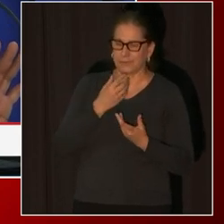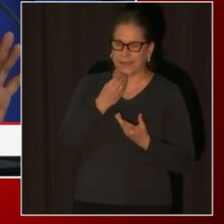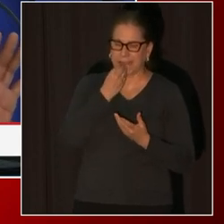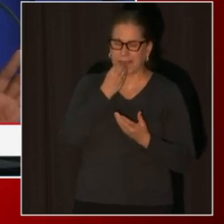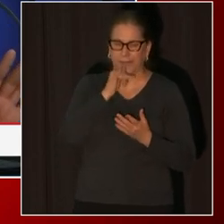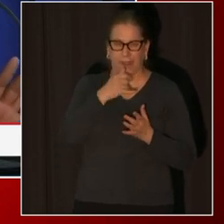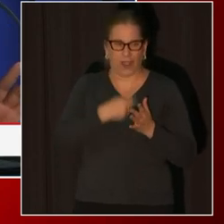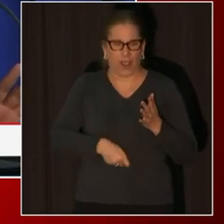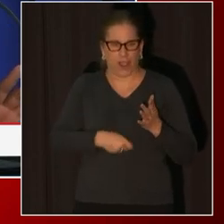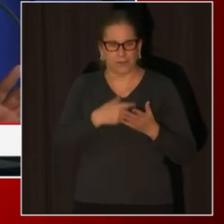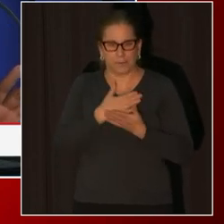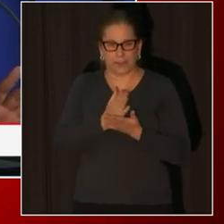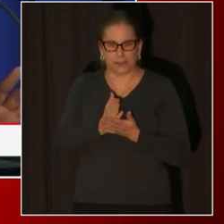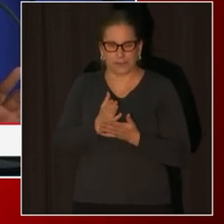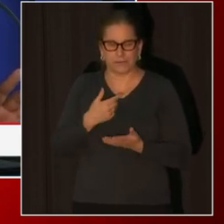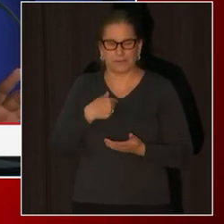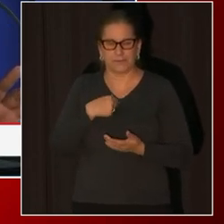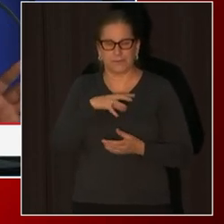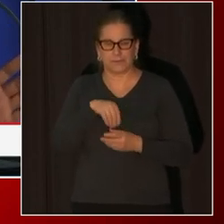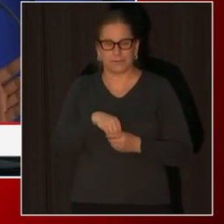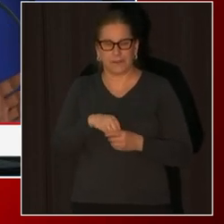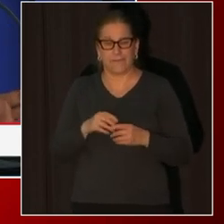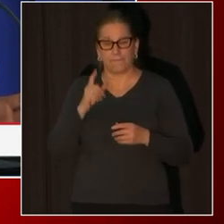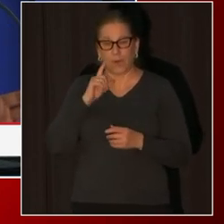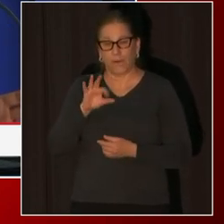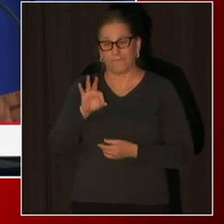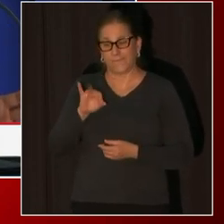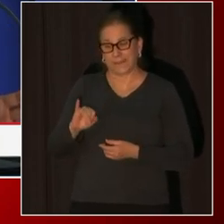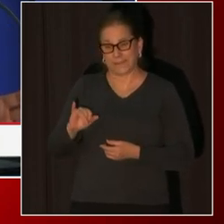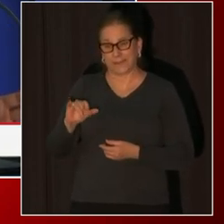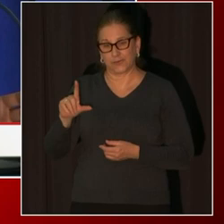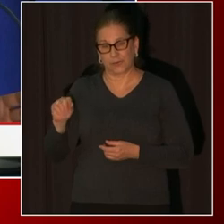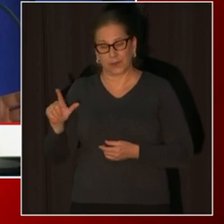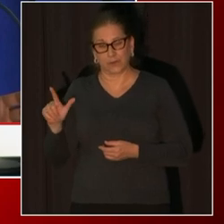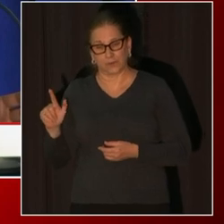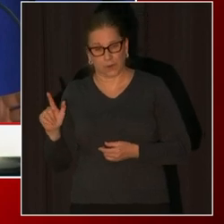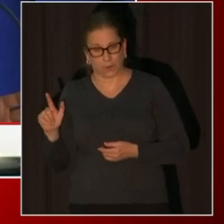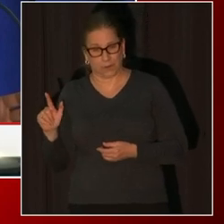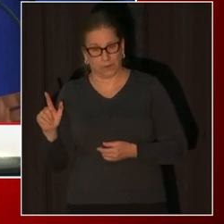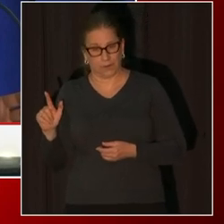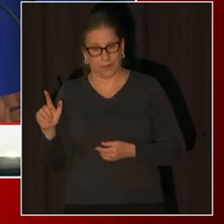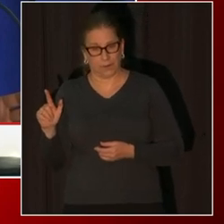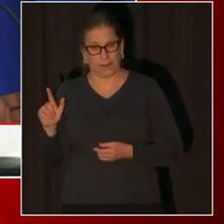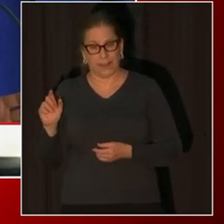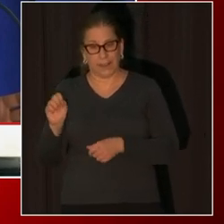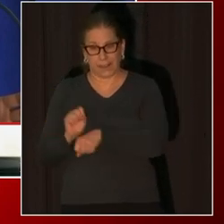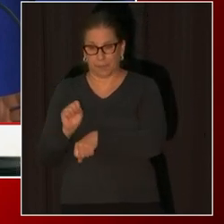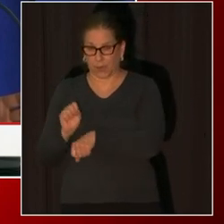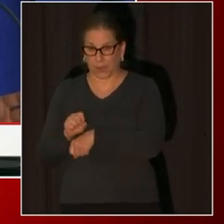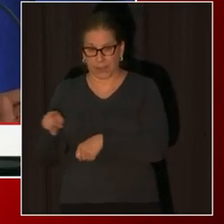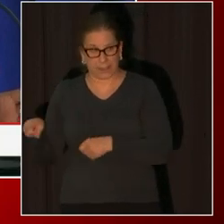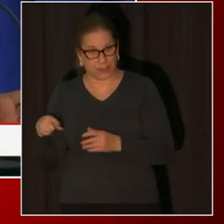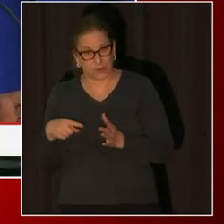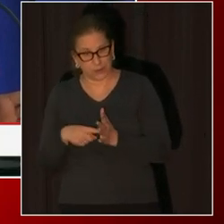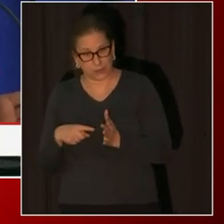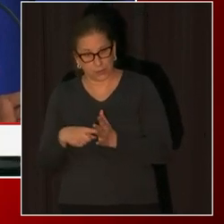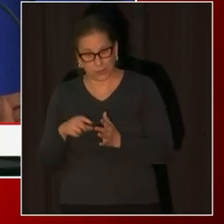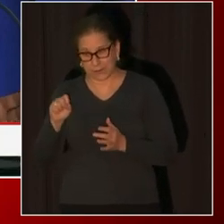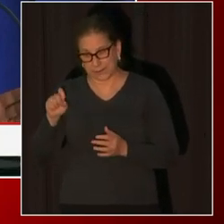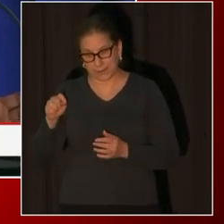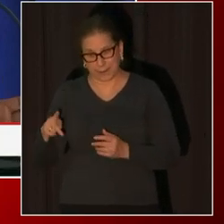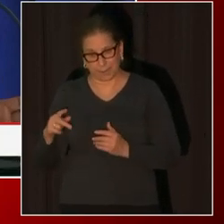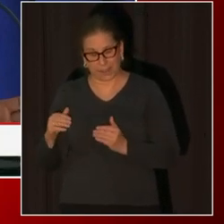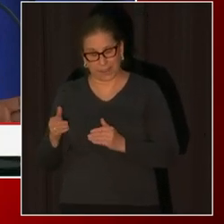practice. In fiscal year 2021, if an employee is due a step increase, the agency will have to absorb that cost like they always